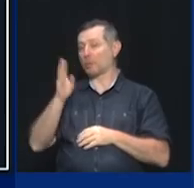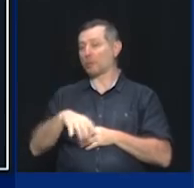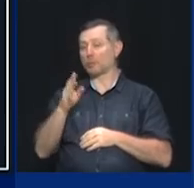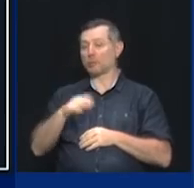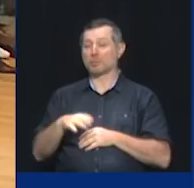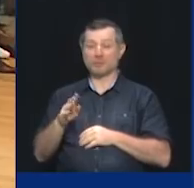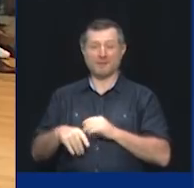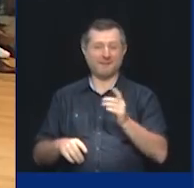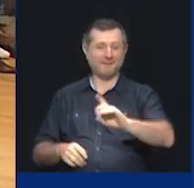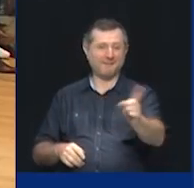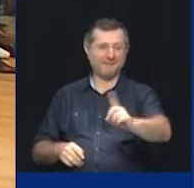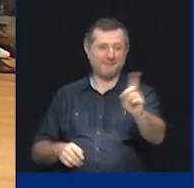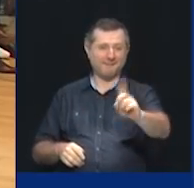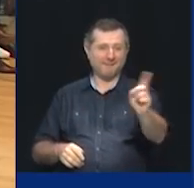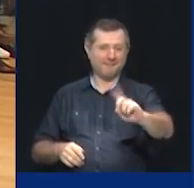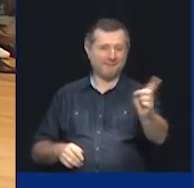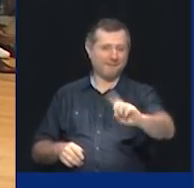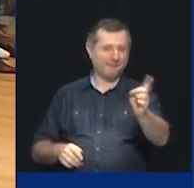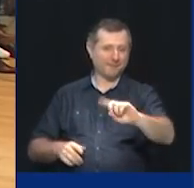stop.